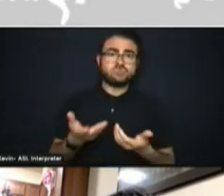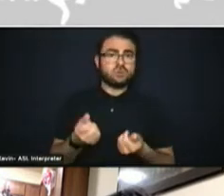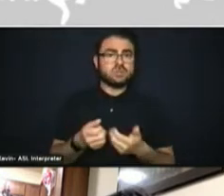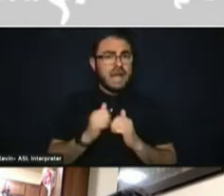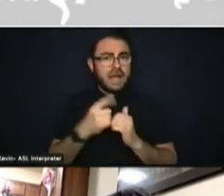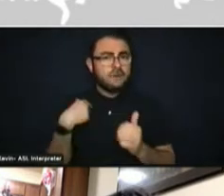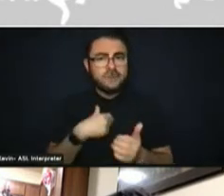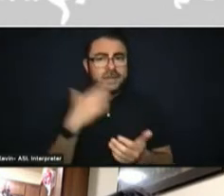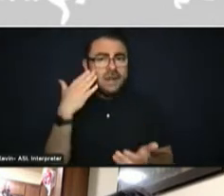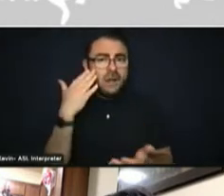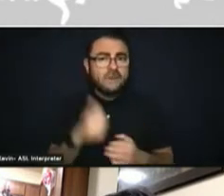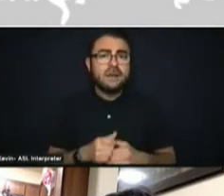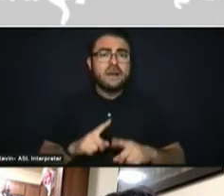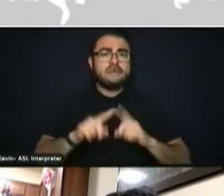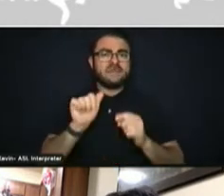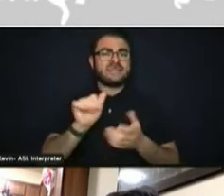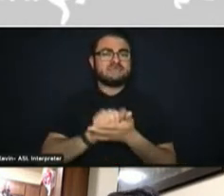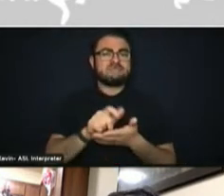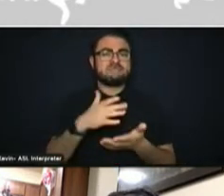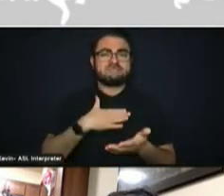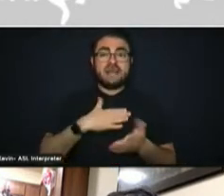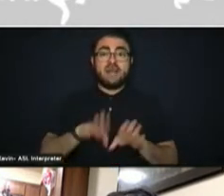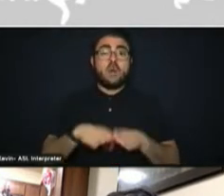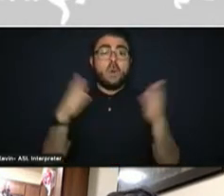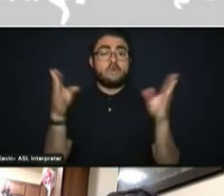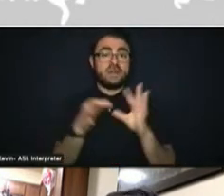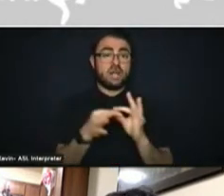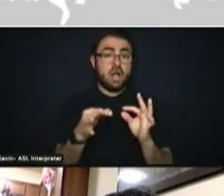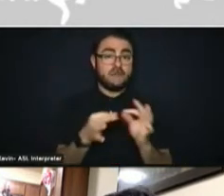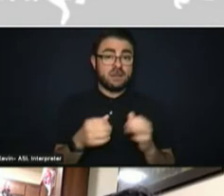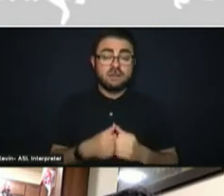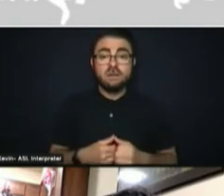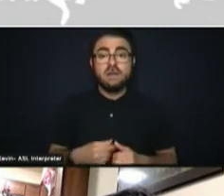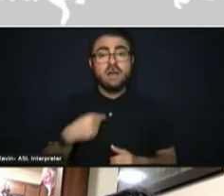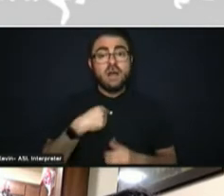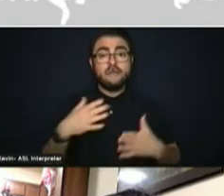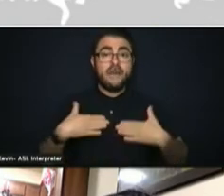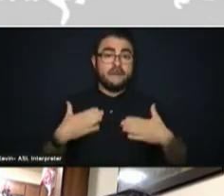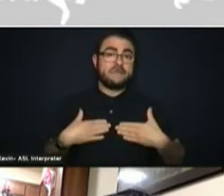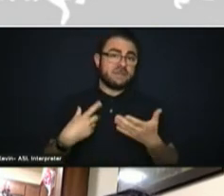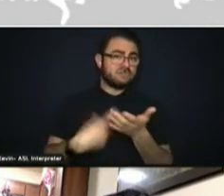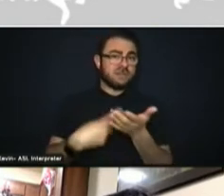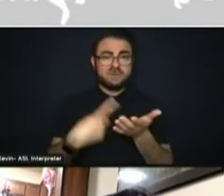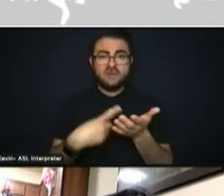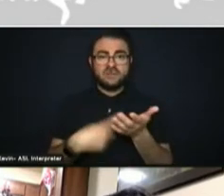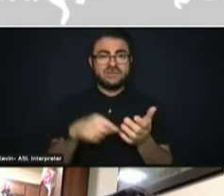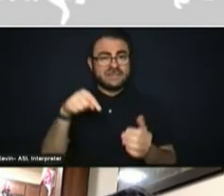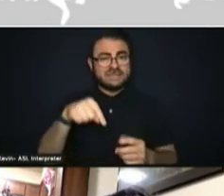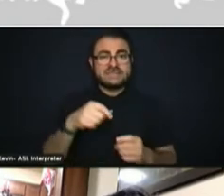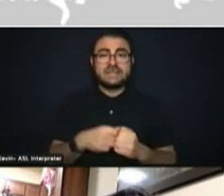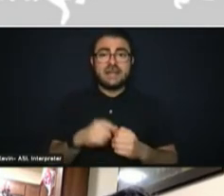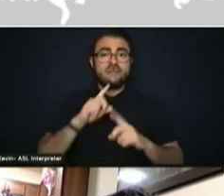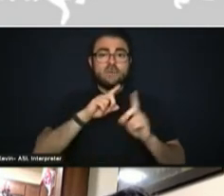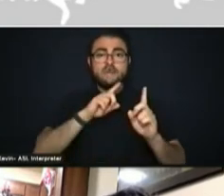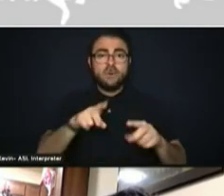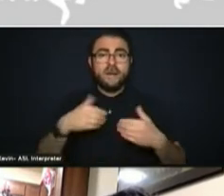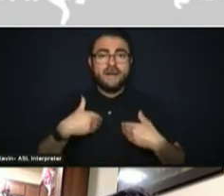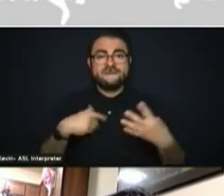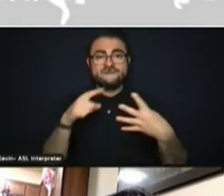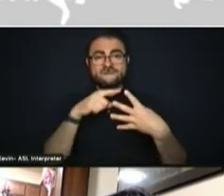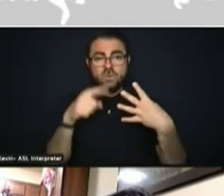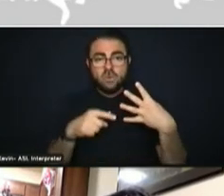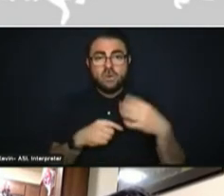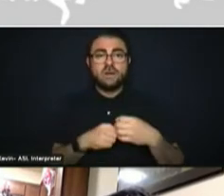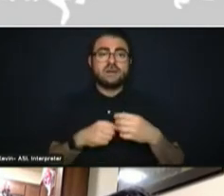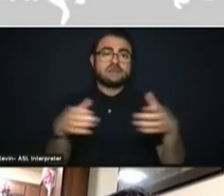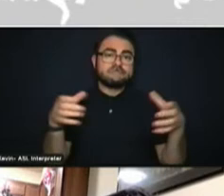Anyway, thanks. That's my opening comments. Happy to talk about this. I laid out in the report sort of four steps. You need to get together, decide what